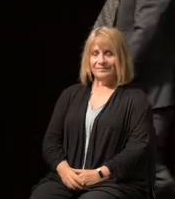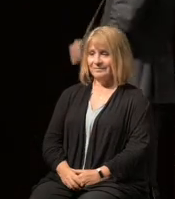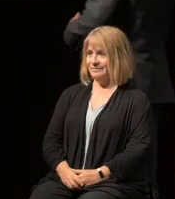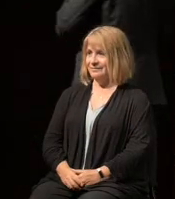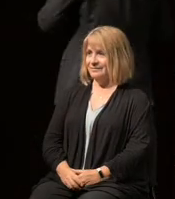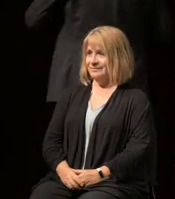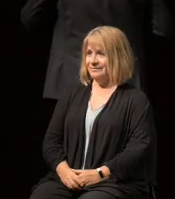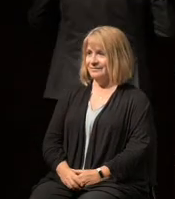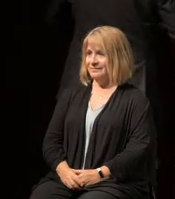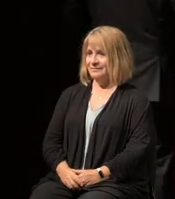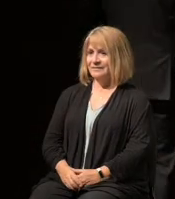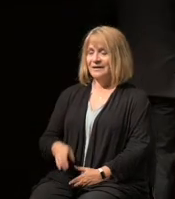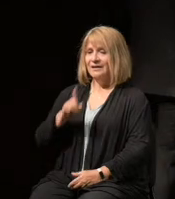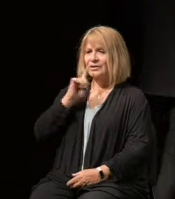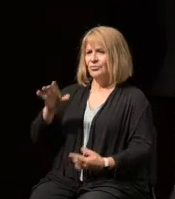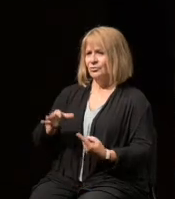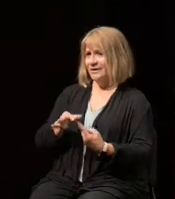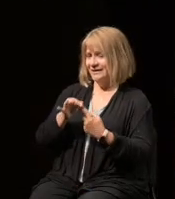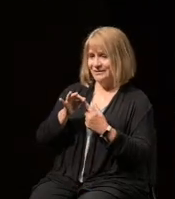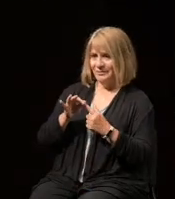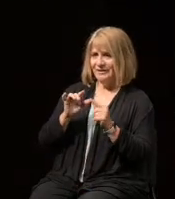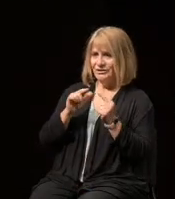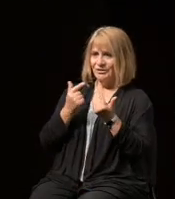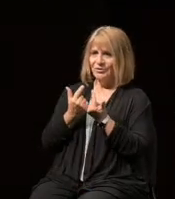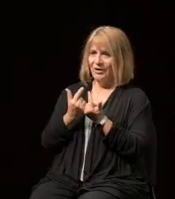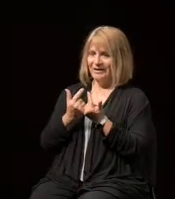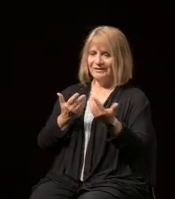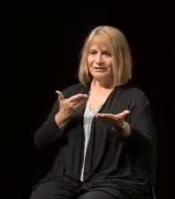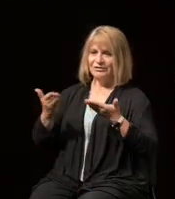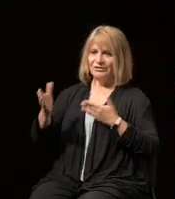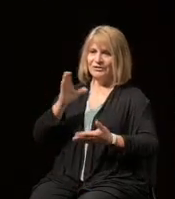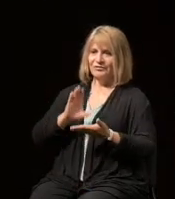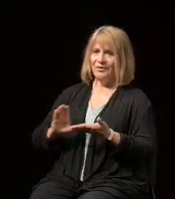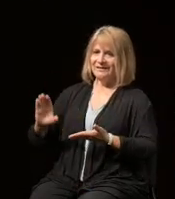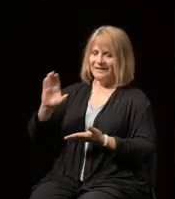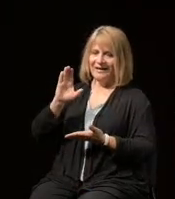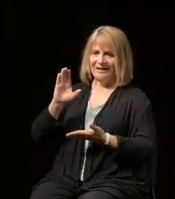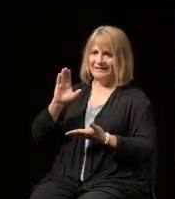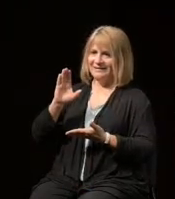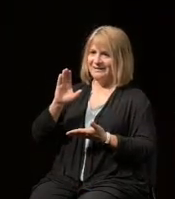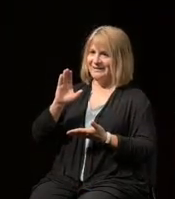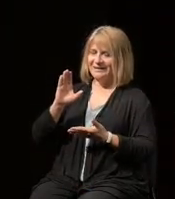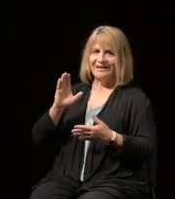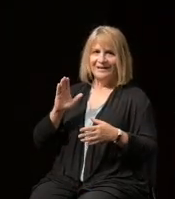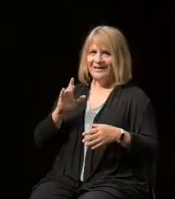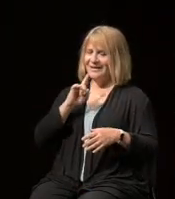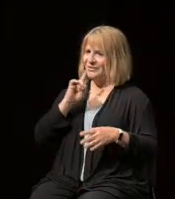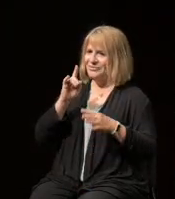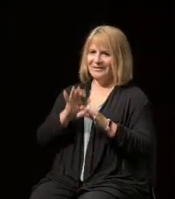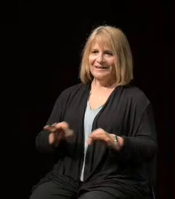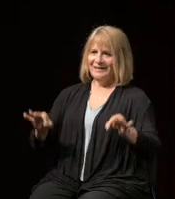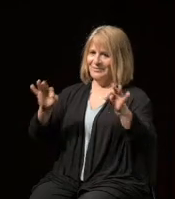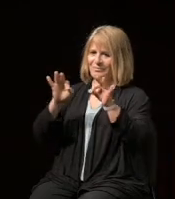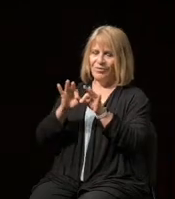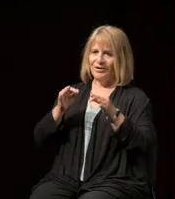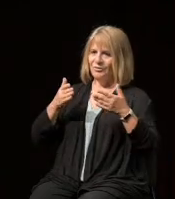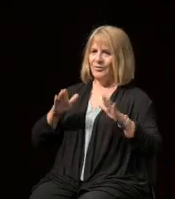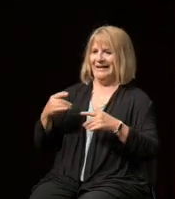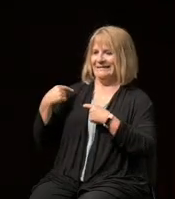A very special group served Cuesta College in an unprecedented and essential manner since March